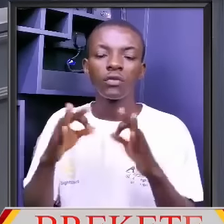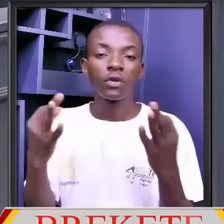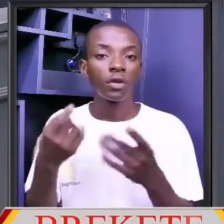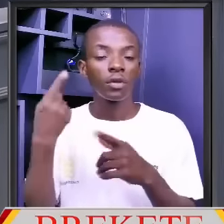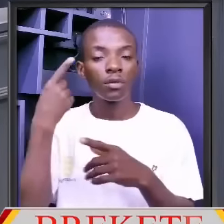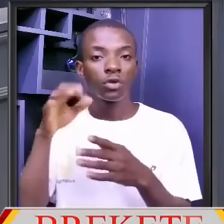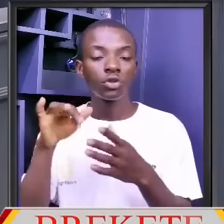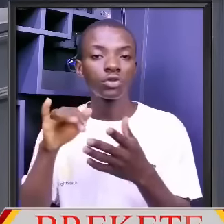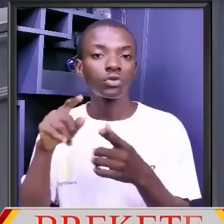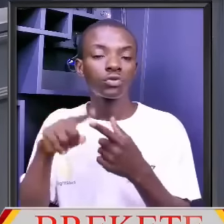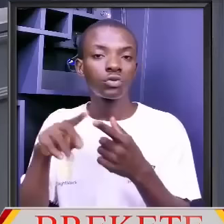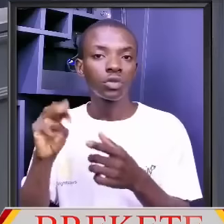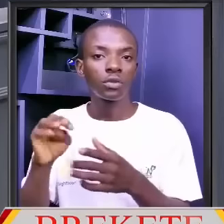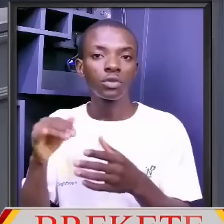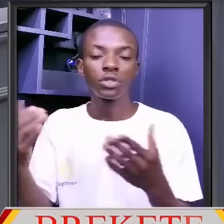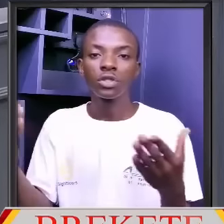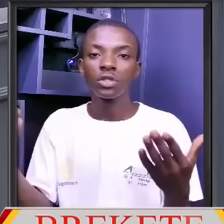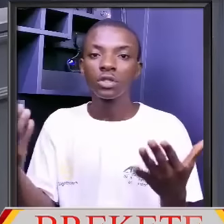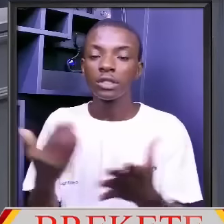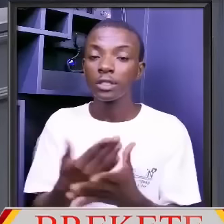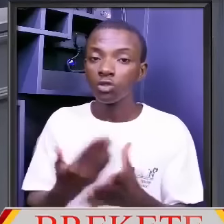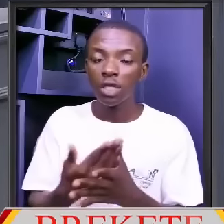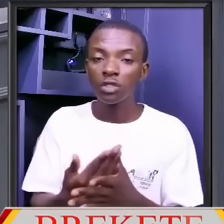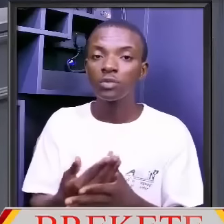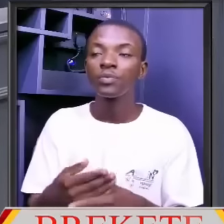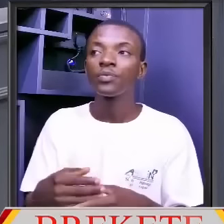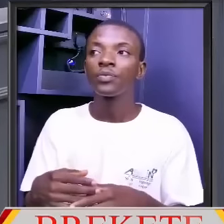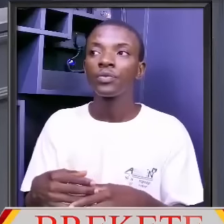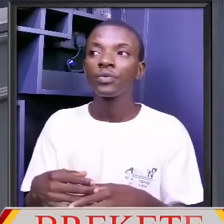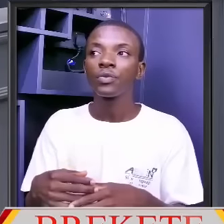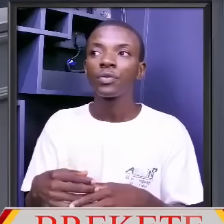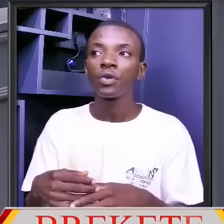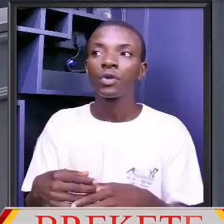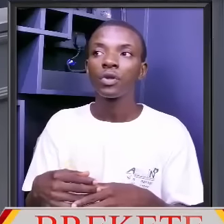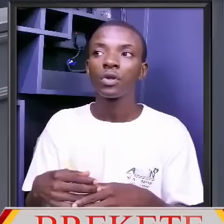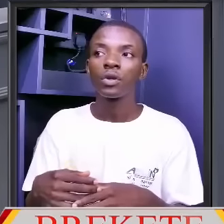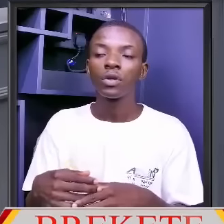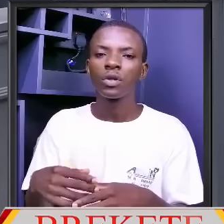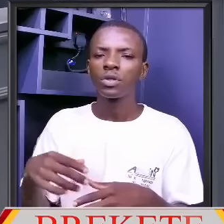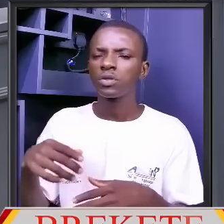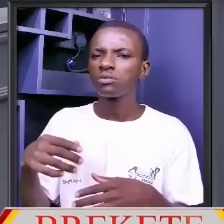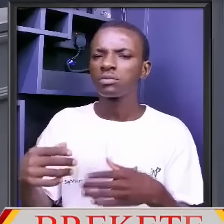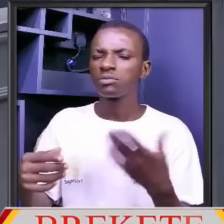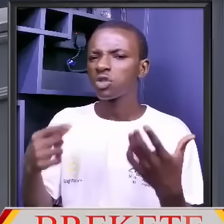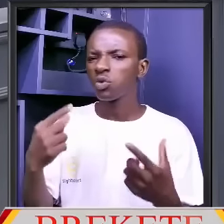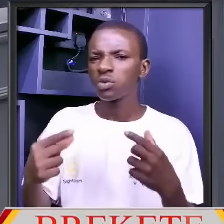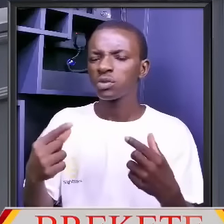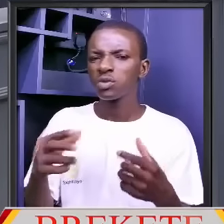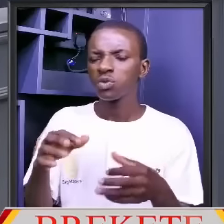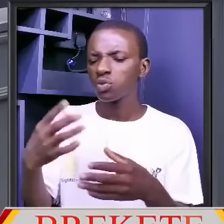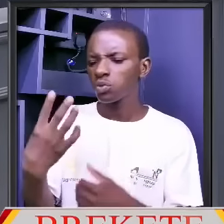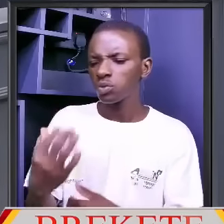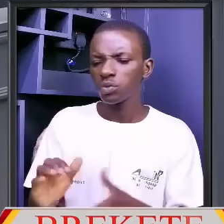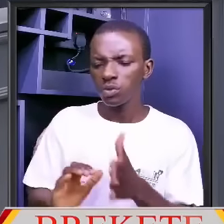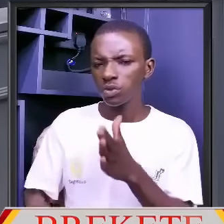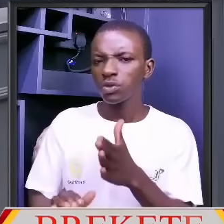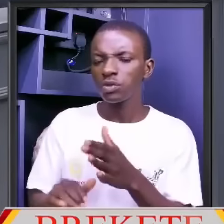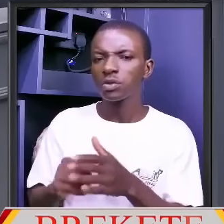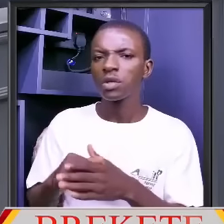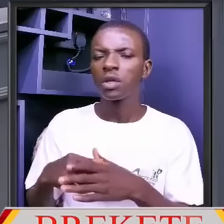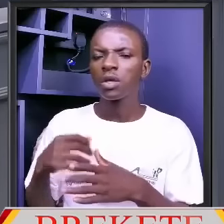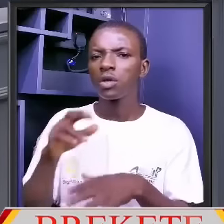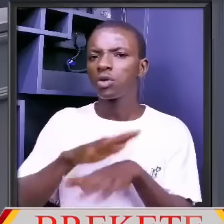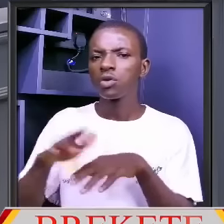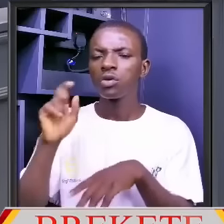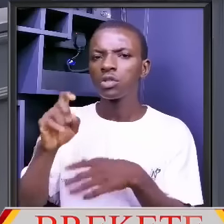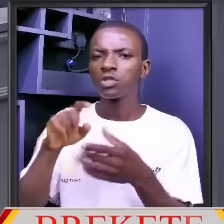to them, na distraction. To them, the quantum go reduce, the quantity. I don't know, I don't understand. You